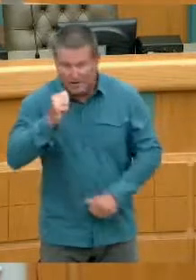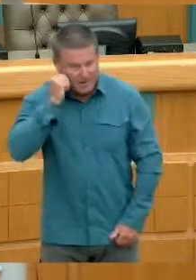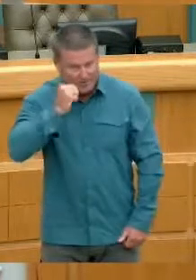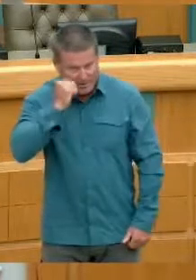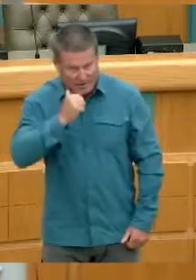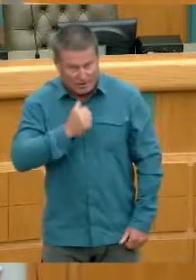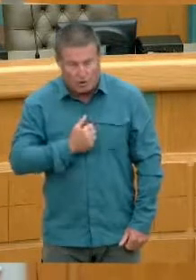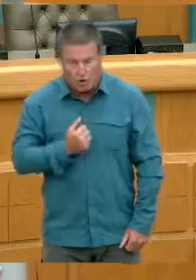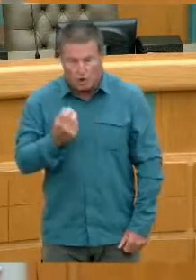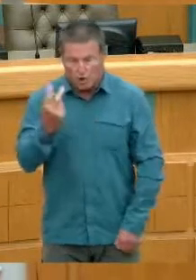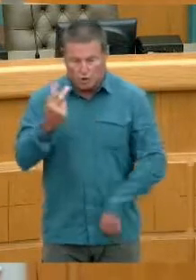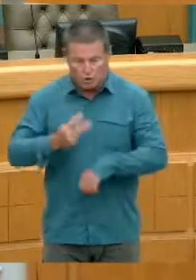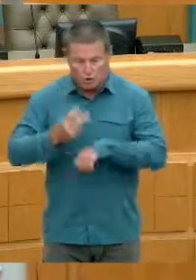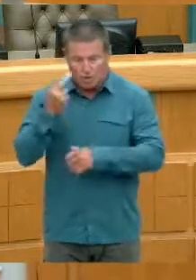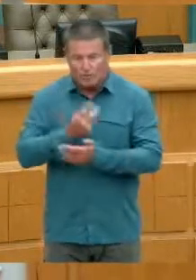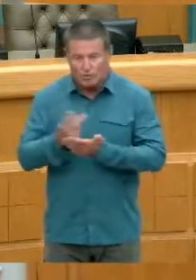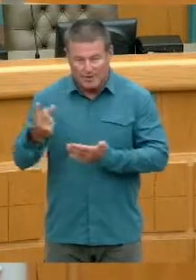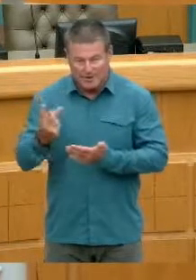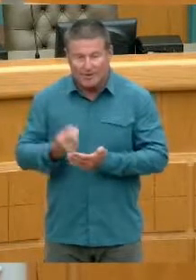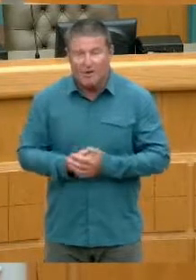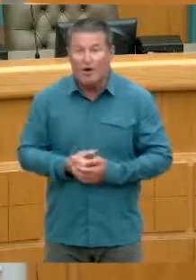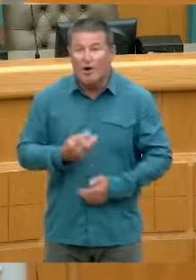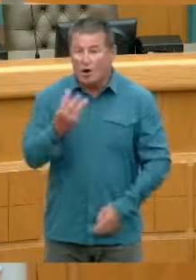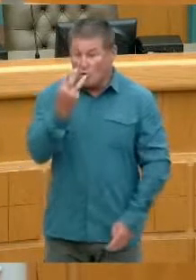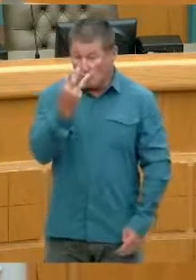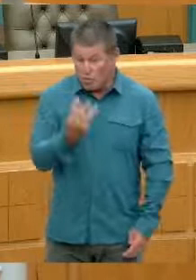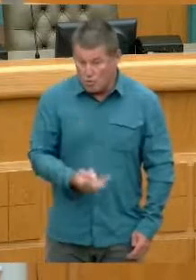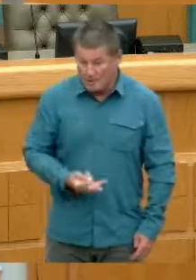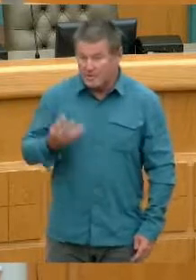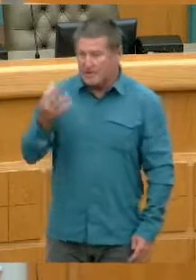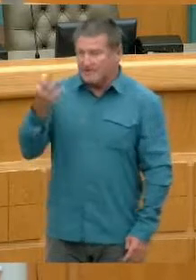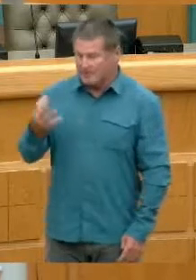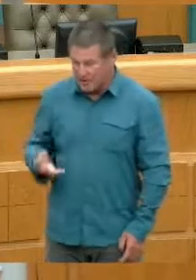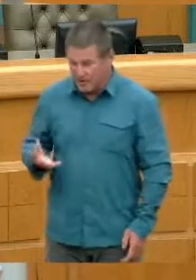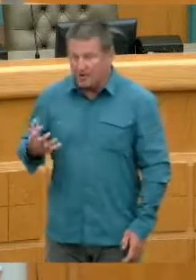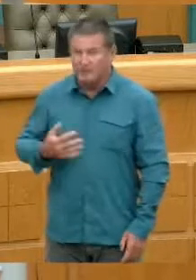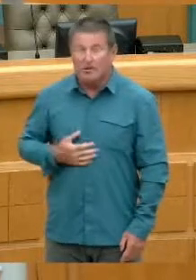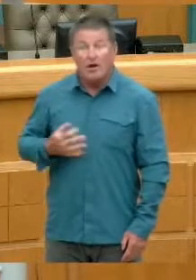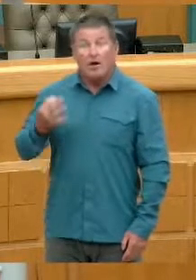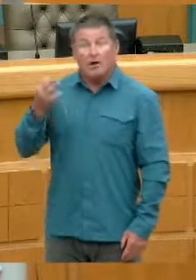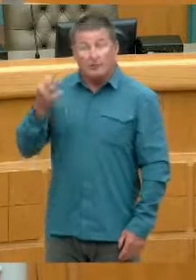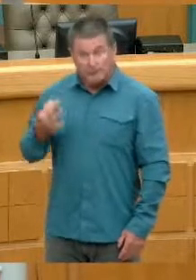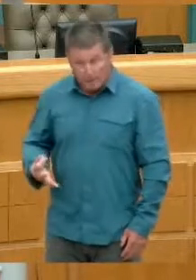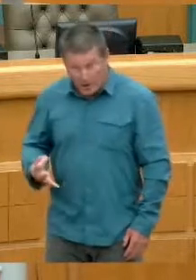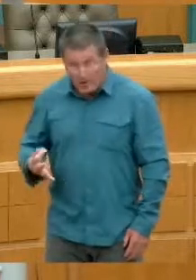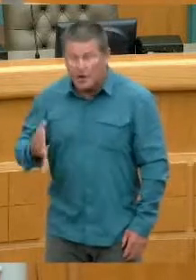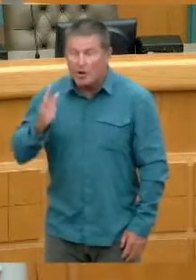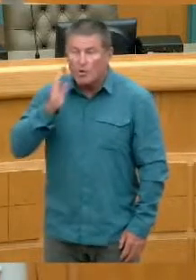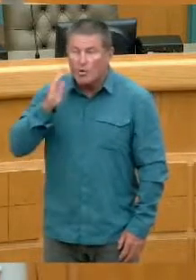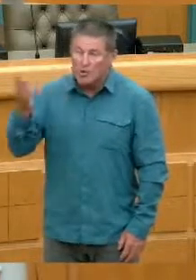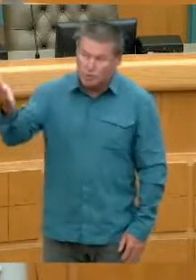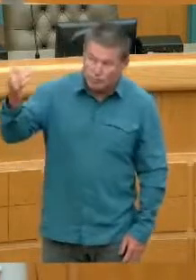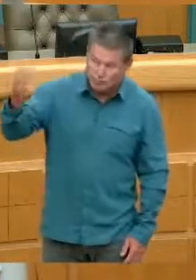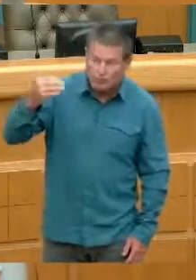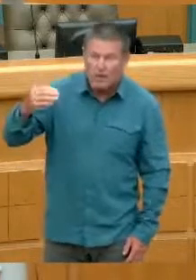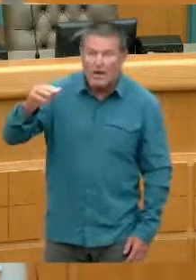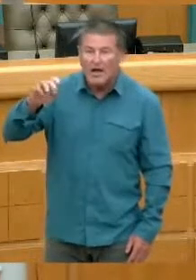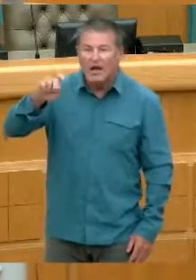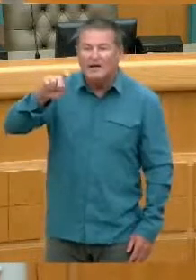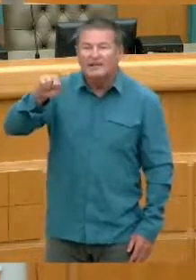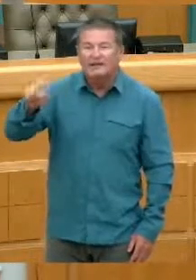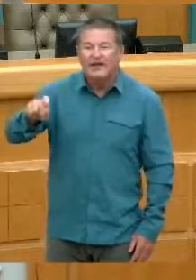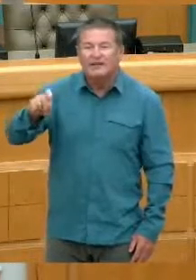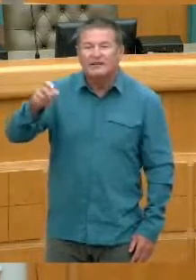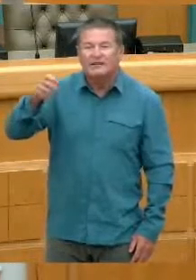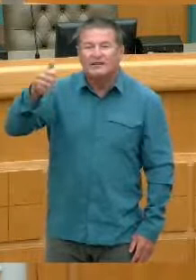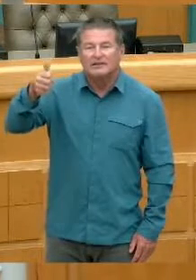on Wednesdays and Fridays. And Fridays will primarily focus on our research team from Texas A&M Corpus